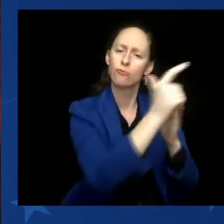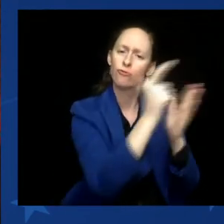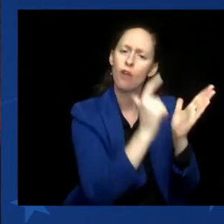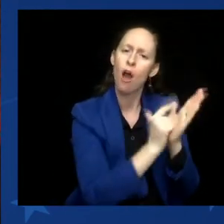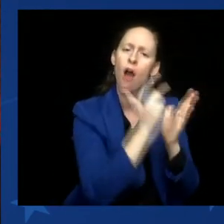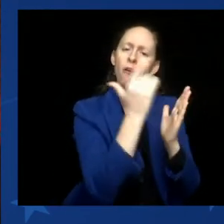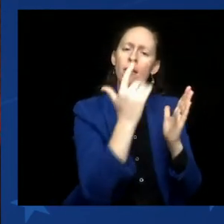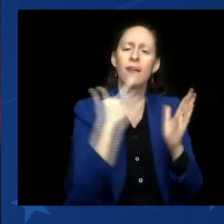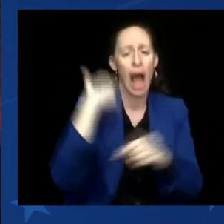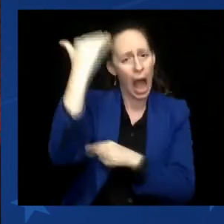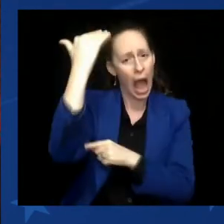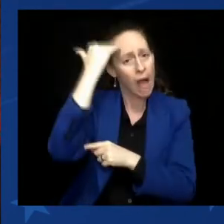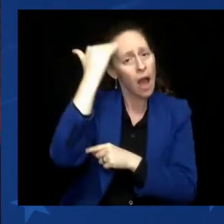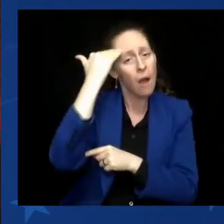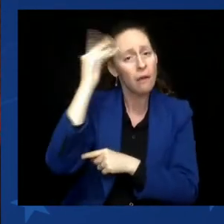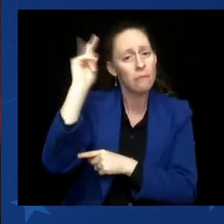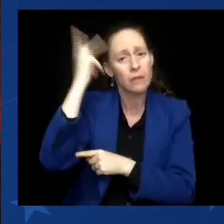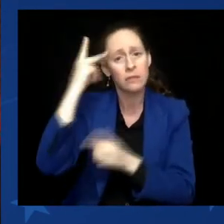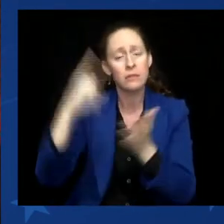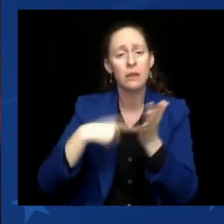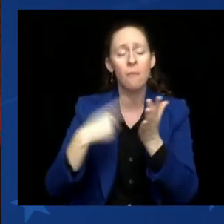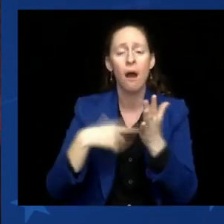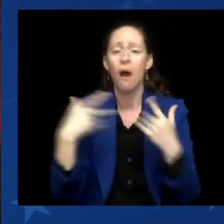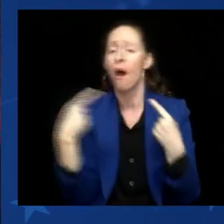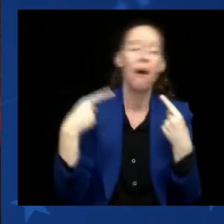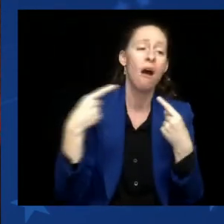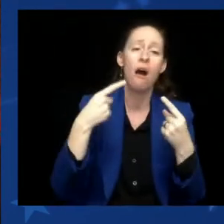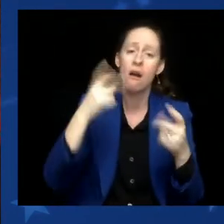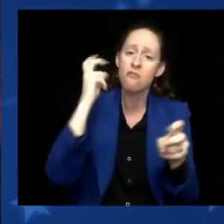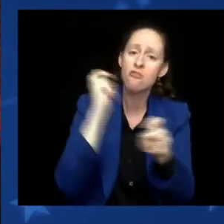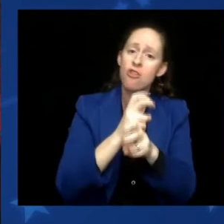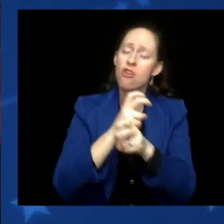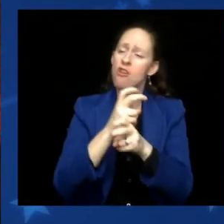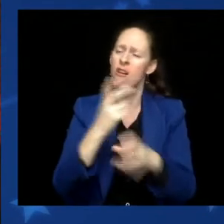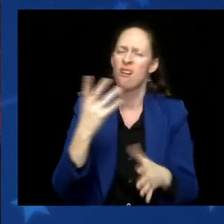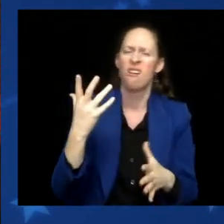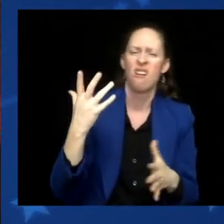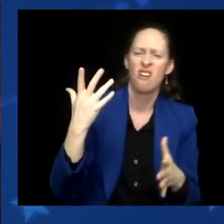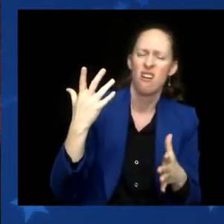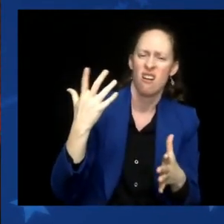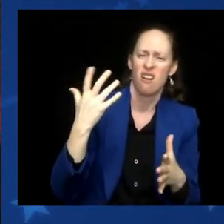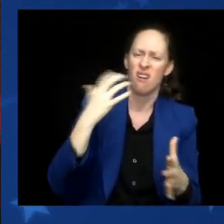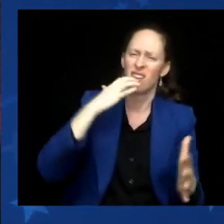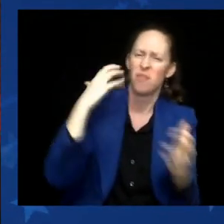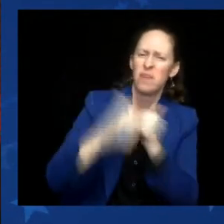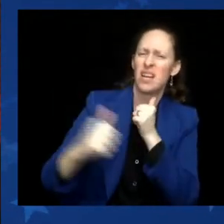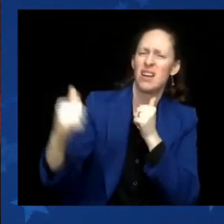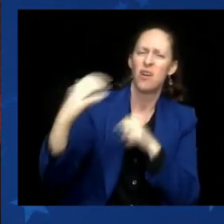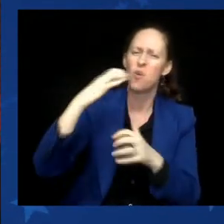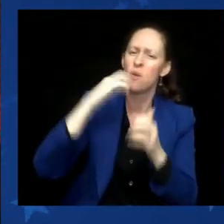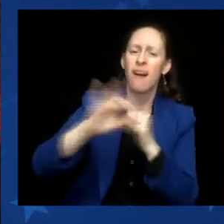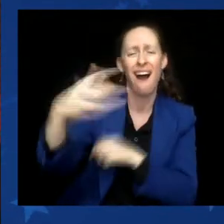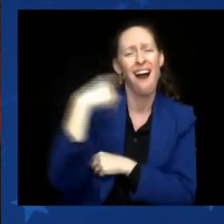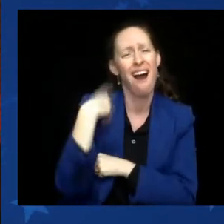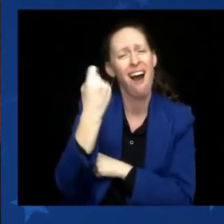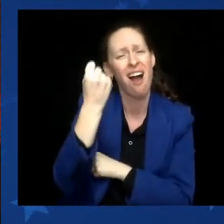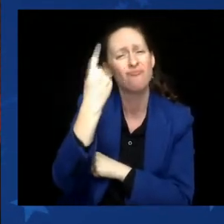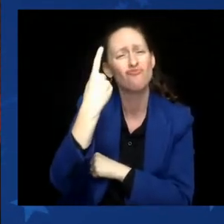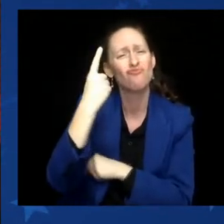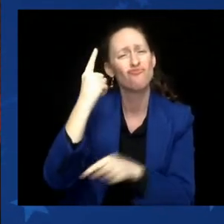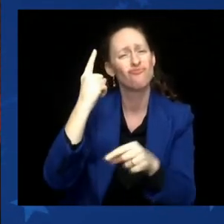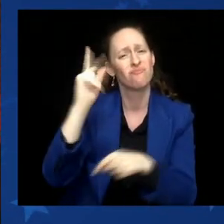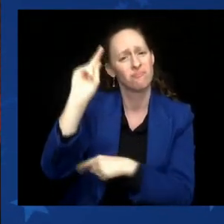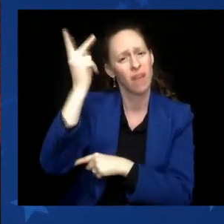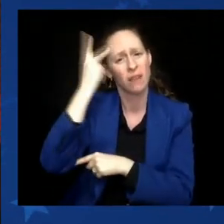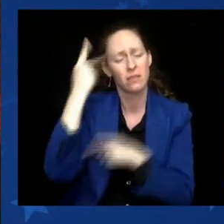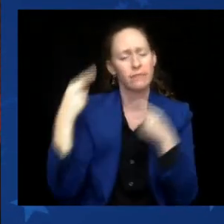it. I believe in the give and take of politics, in disagreement and debate and dissent. We're a big, complicated